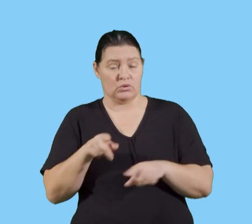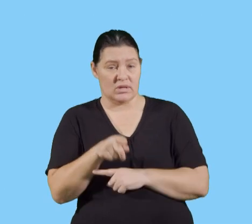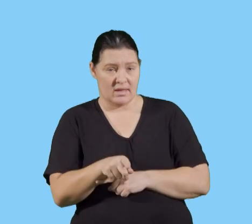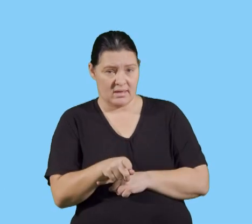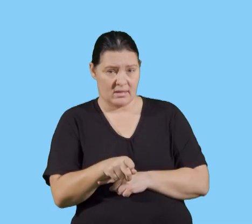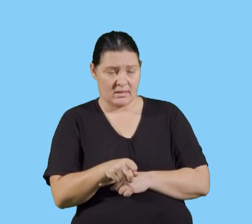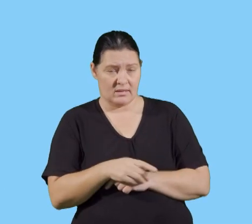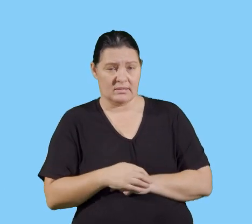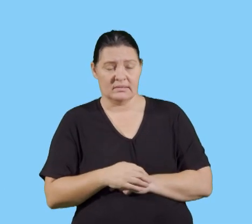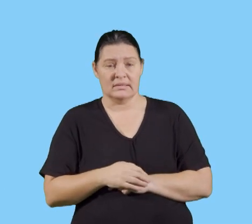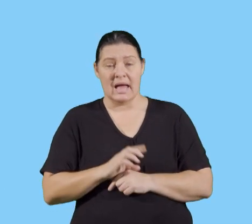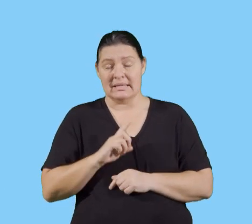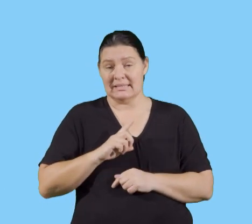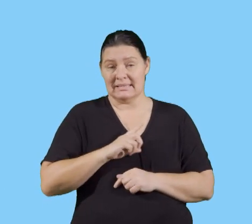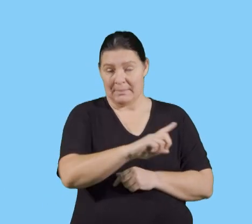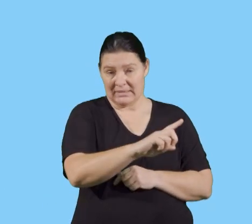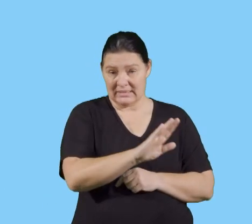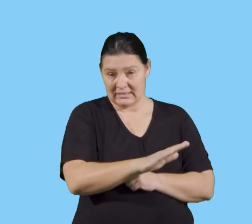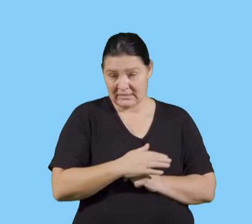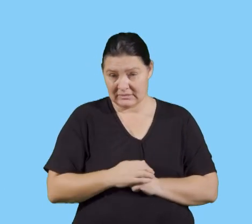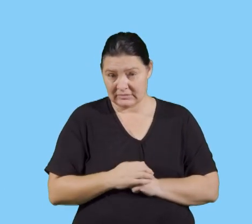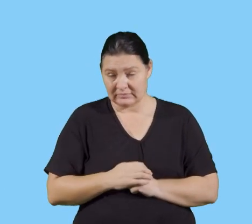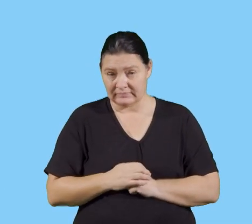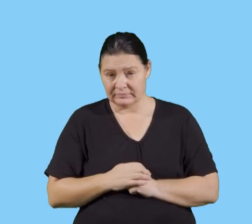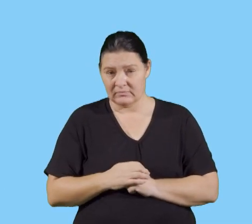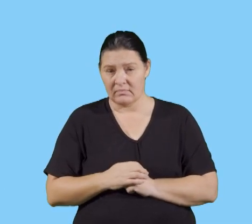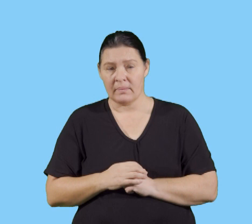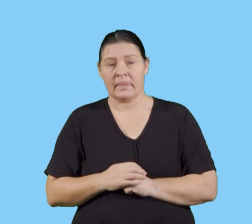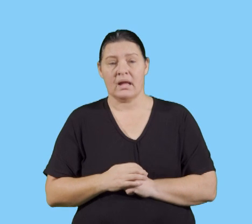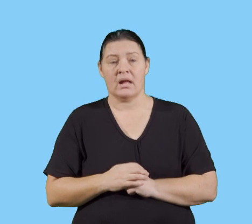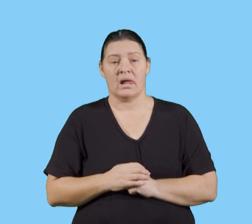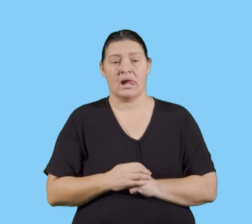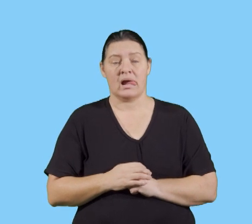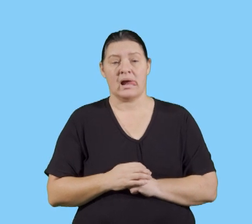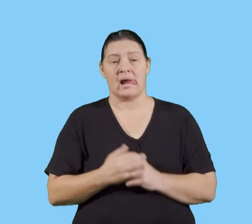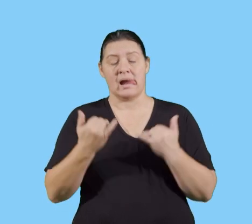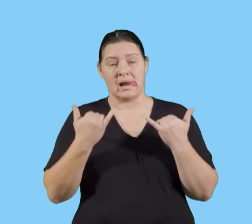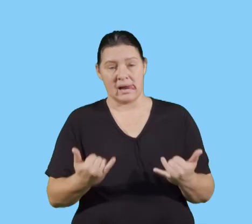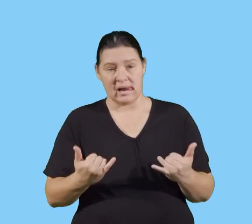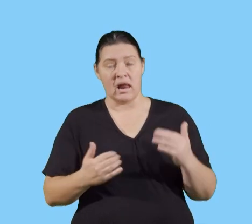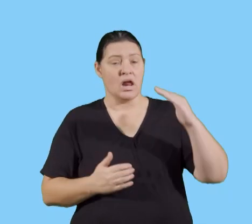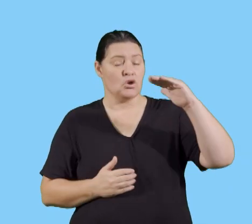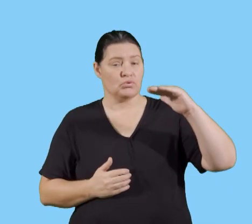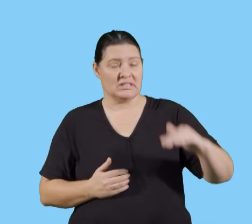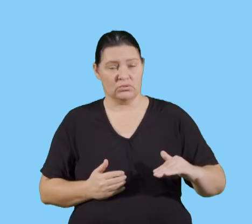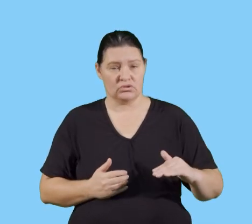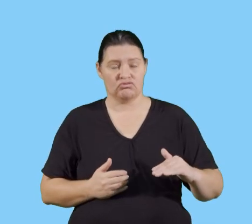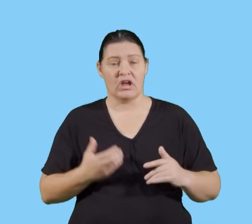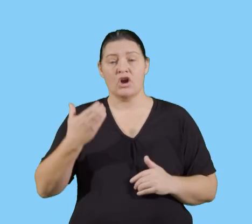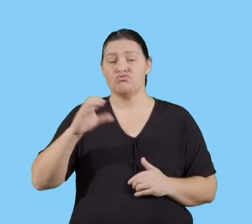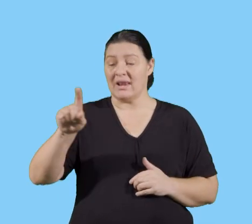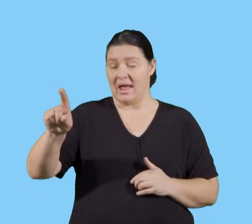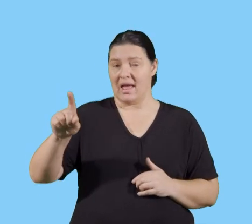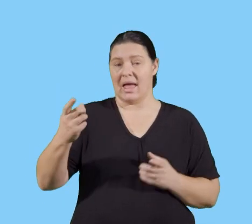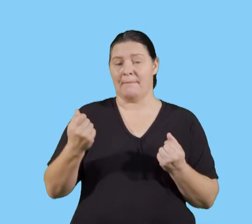our Pronto Distributors. Remember, we are now reducing the creditors amount. So we are